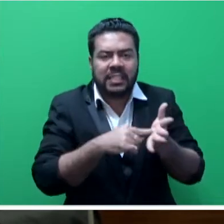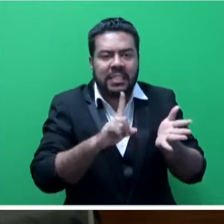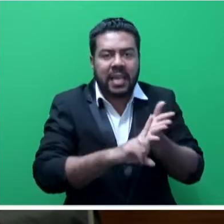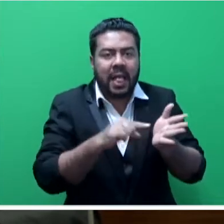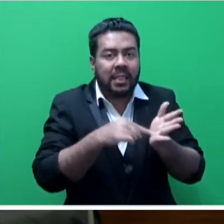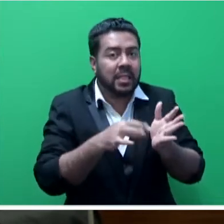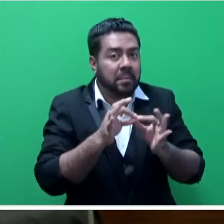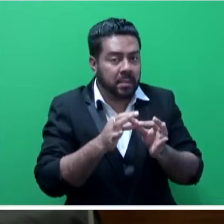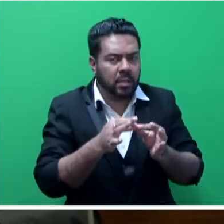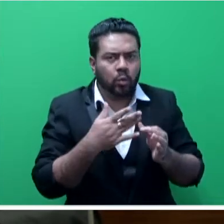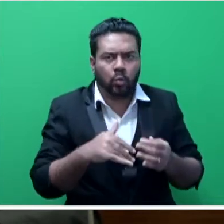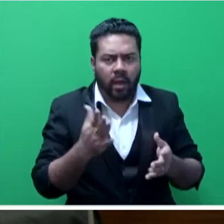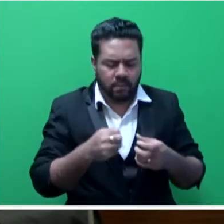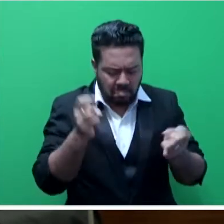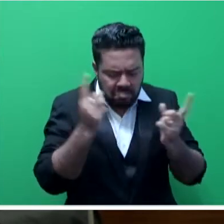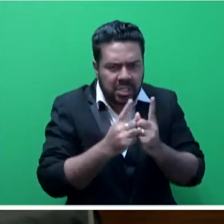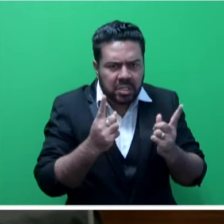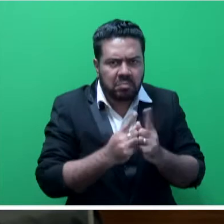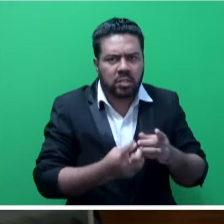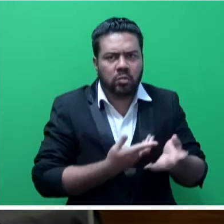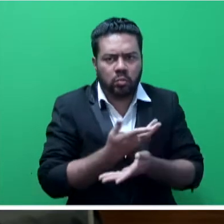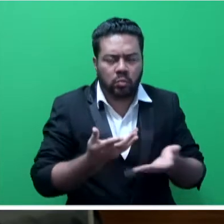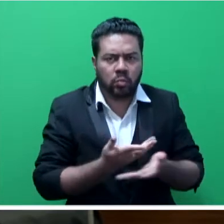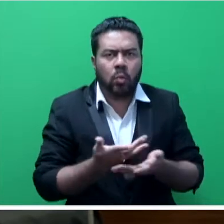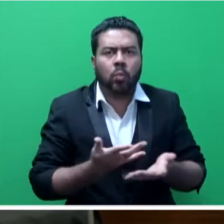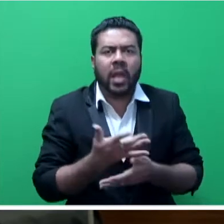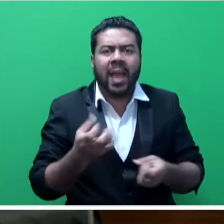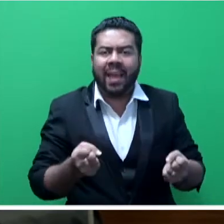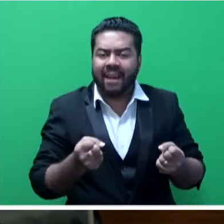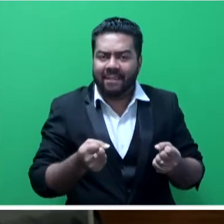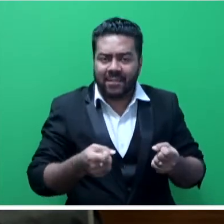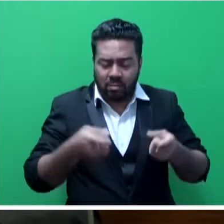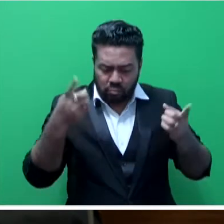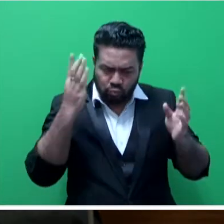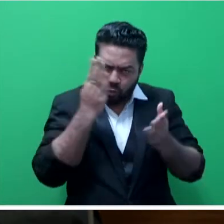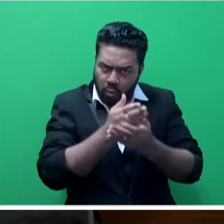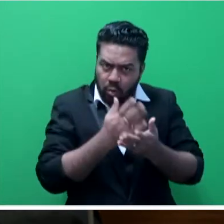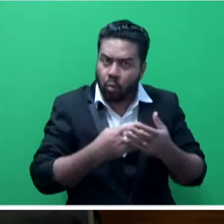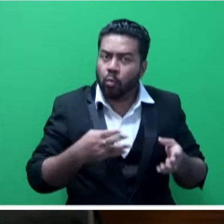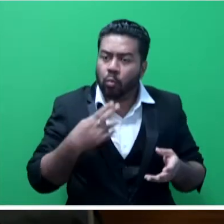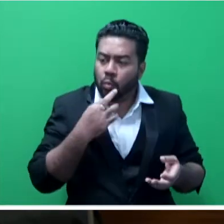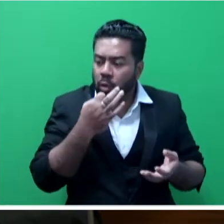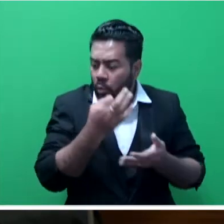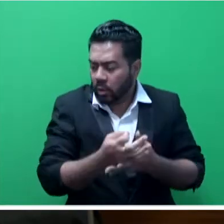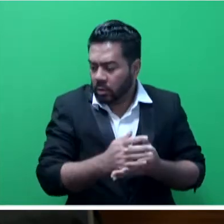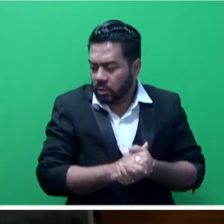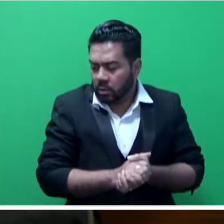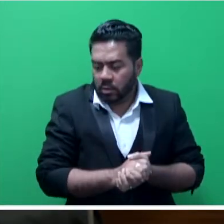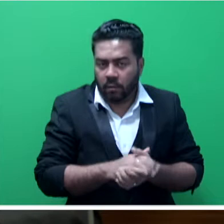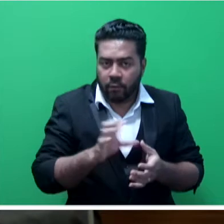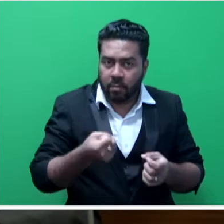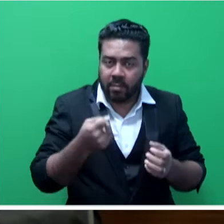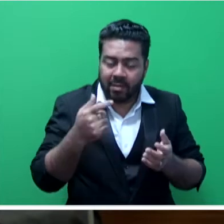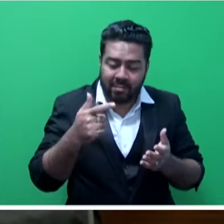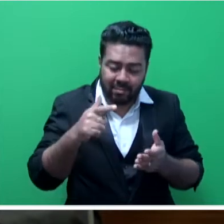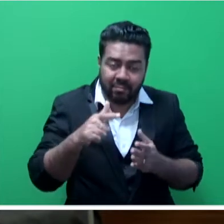GM to how we could facilitate. We do get direct requests from new investors for land in various